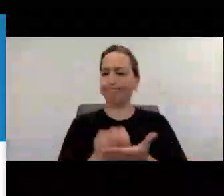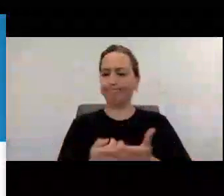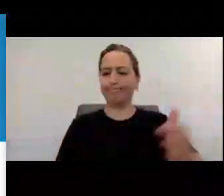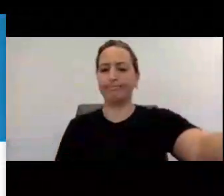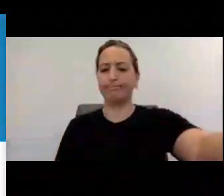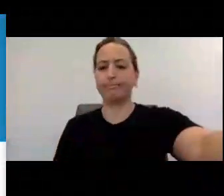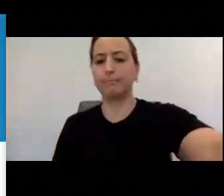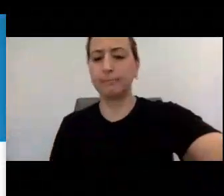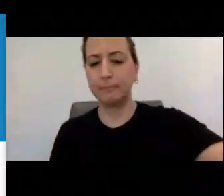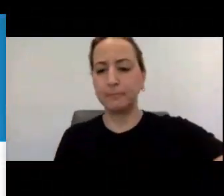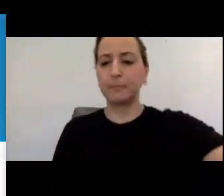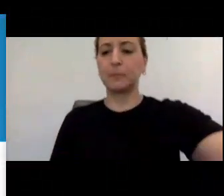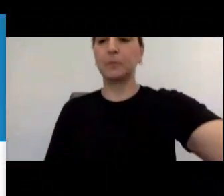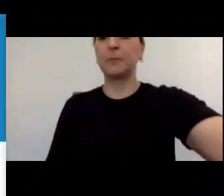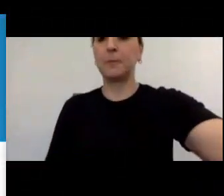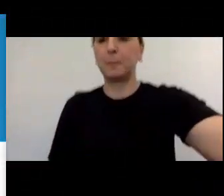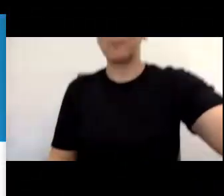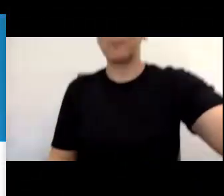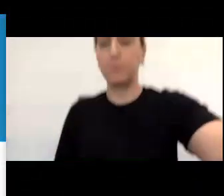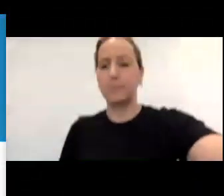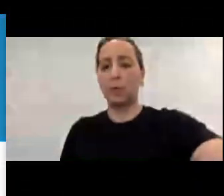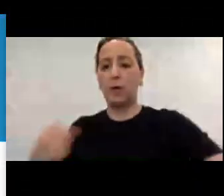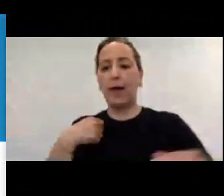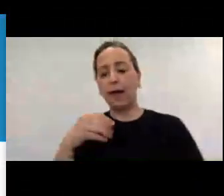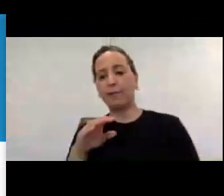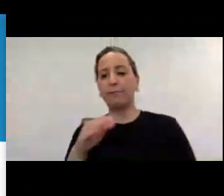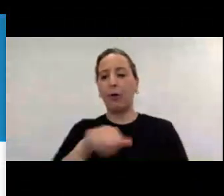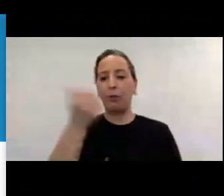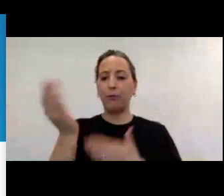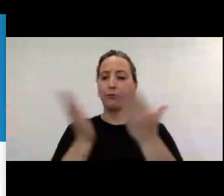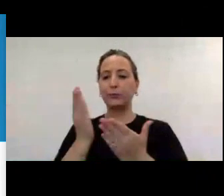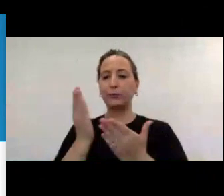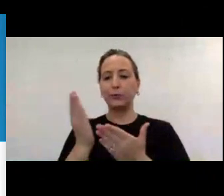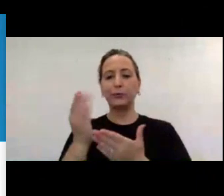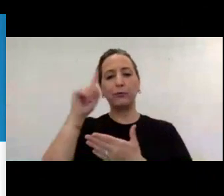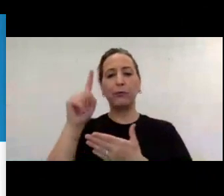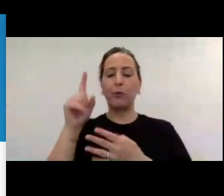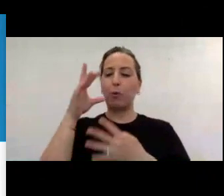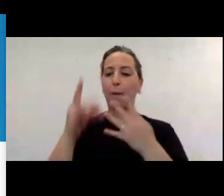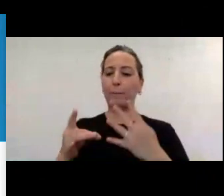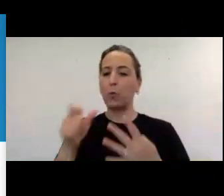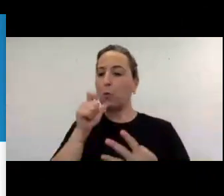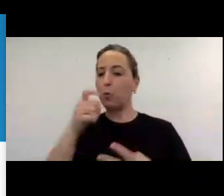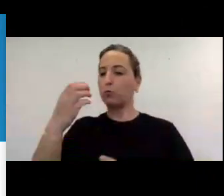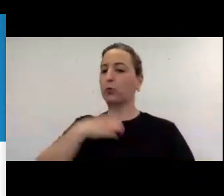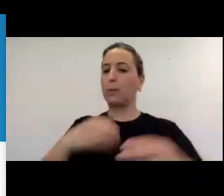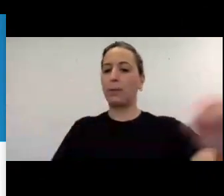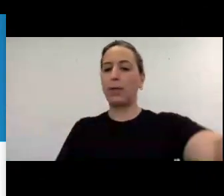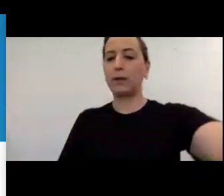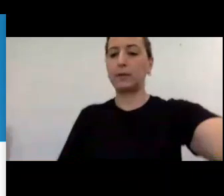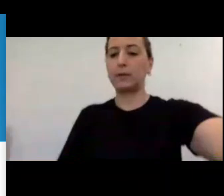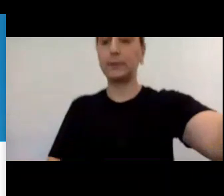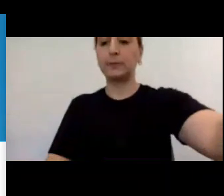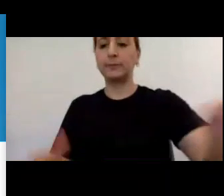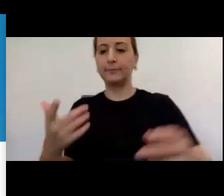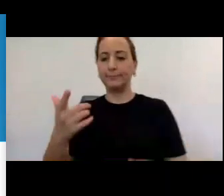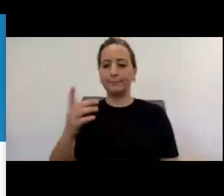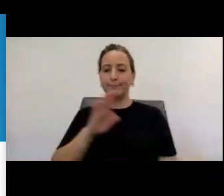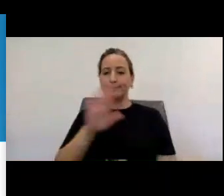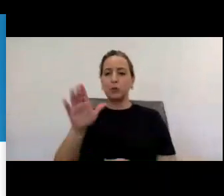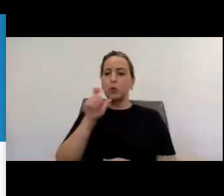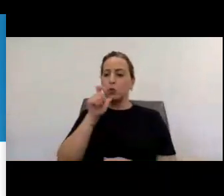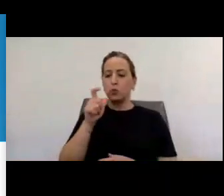mediation services at PHRC, and those may be an option for complaints that are filed and jurisdictional for us, but it depends on the facts of the